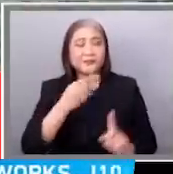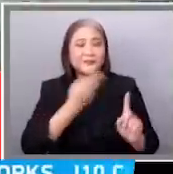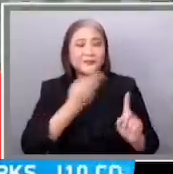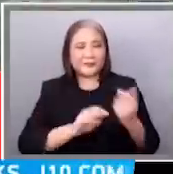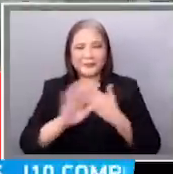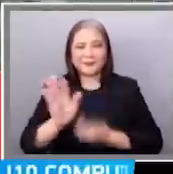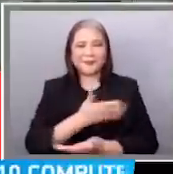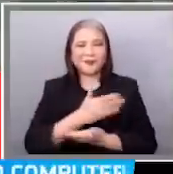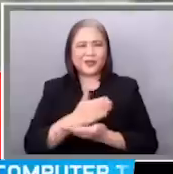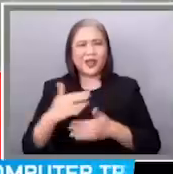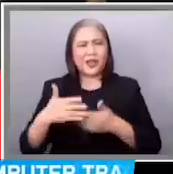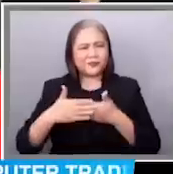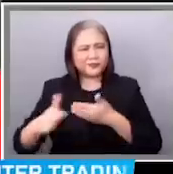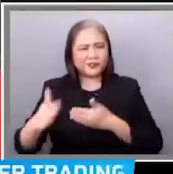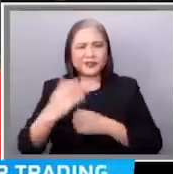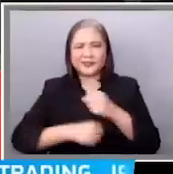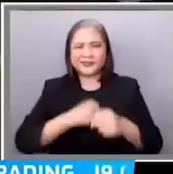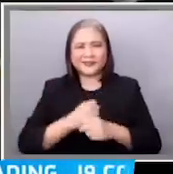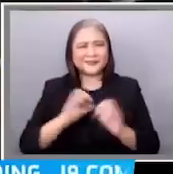taon.